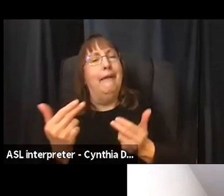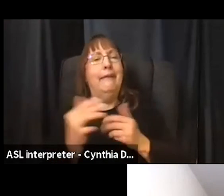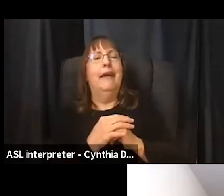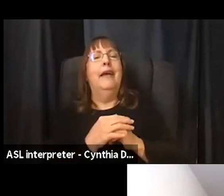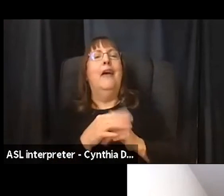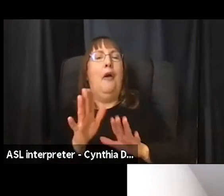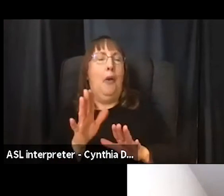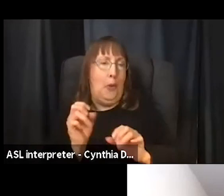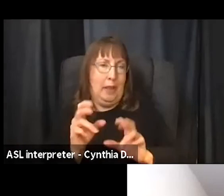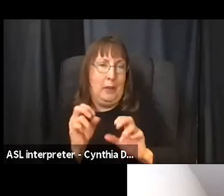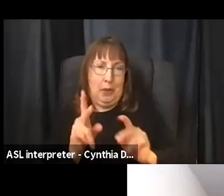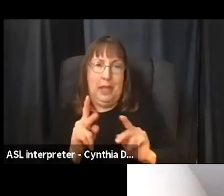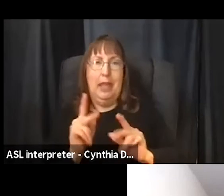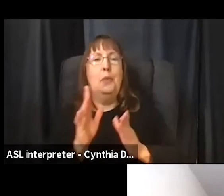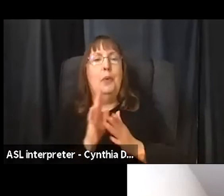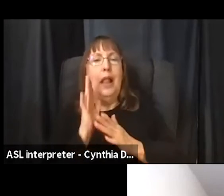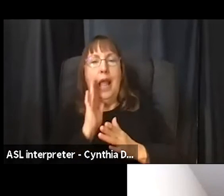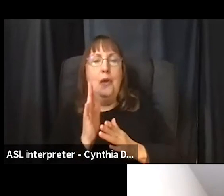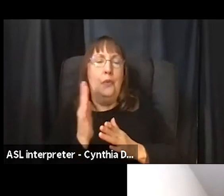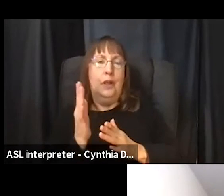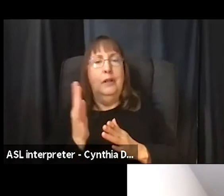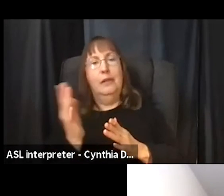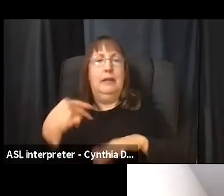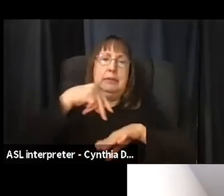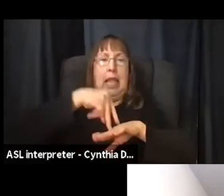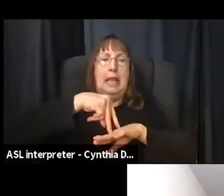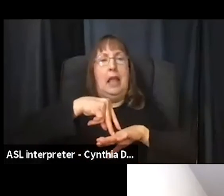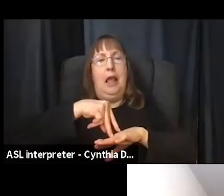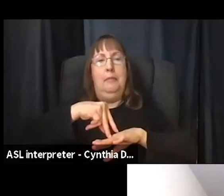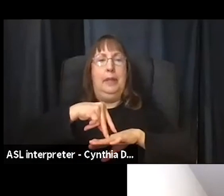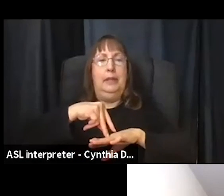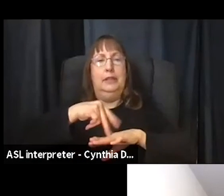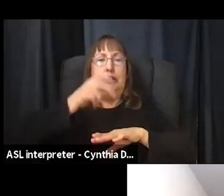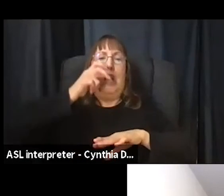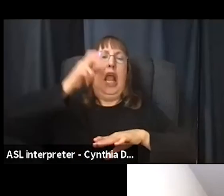Well, I'll get up on my chair and shout about